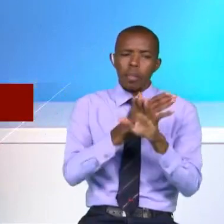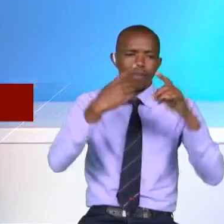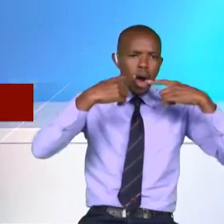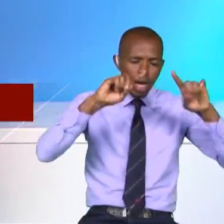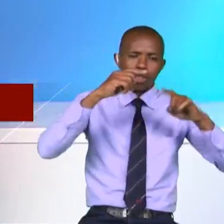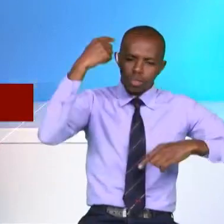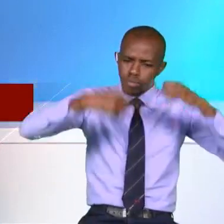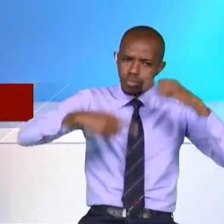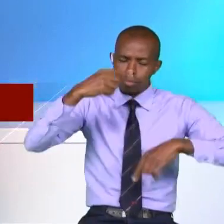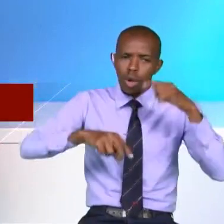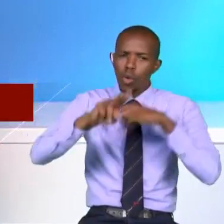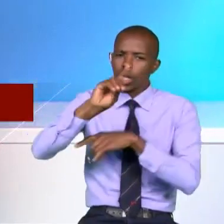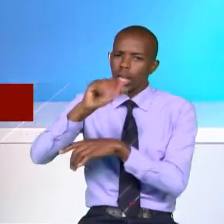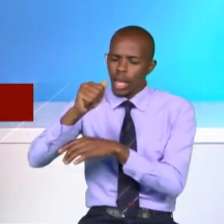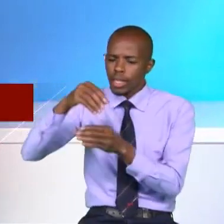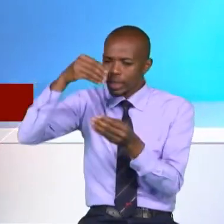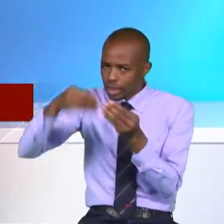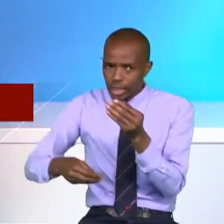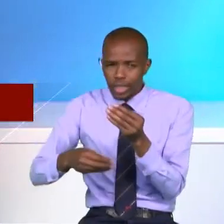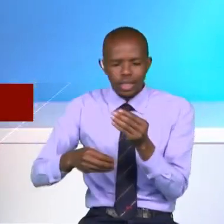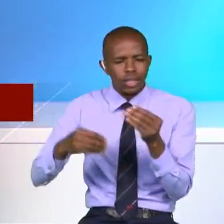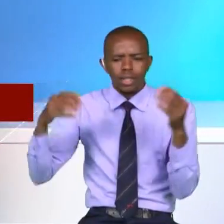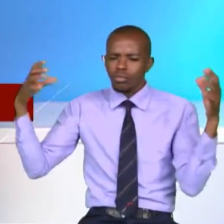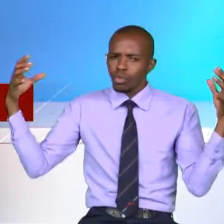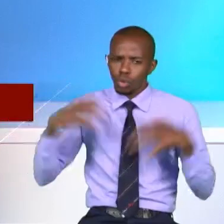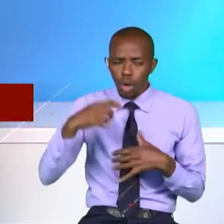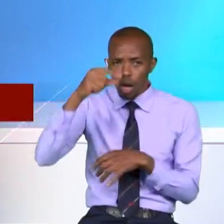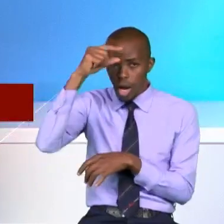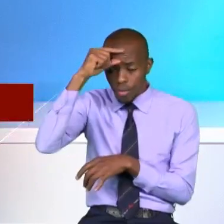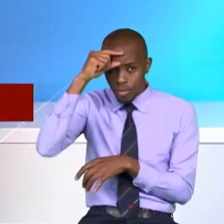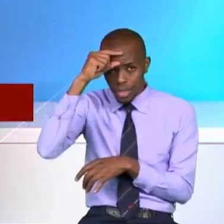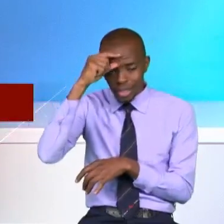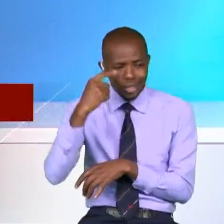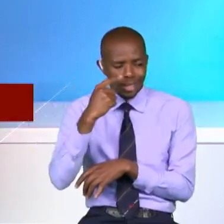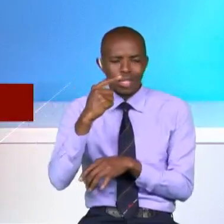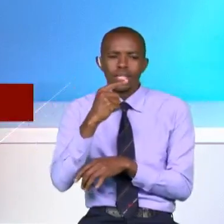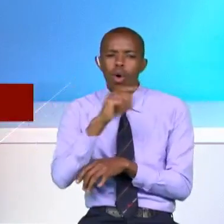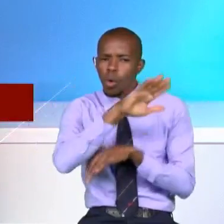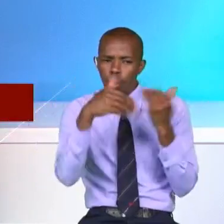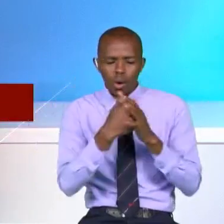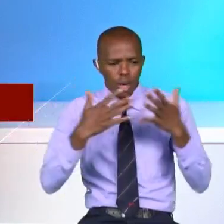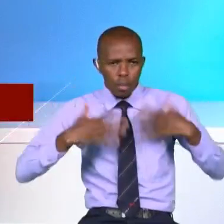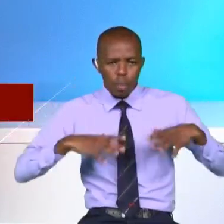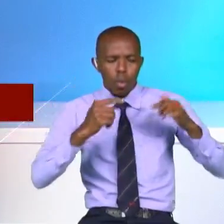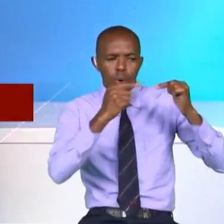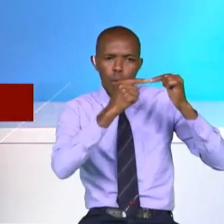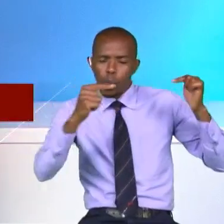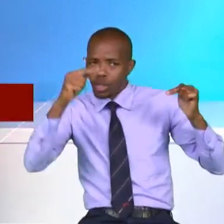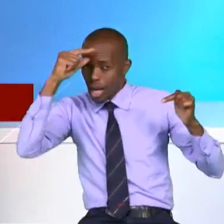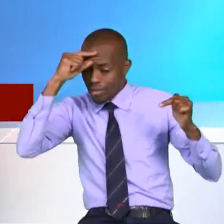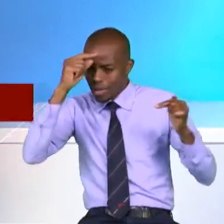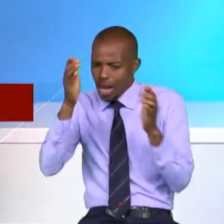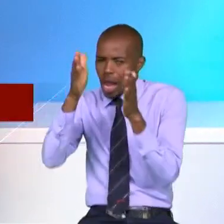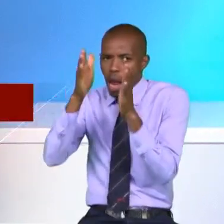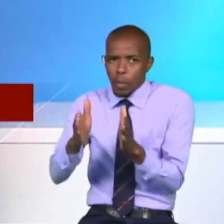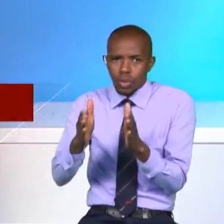vie on a UDA ticket. And it's so strange that the government sees everybody who is against it as somebody who